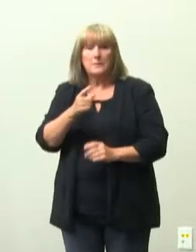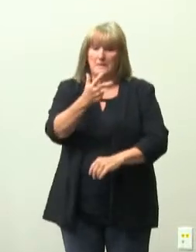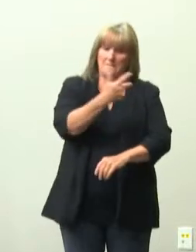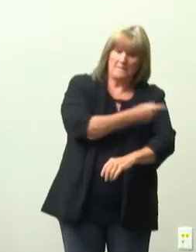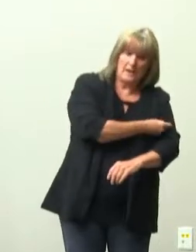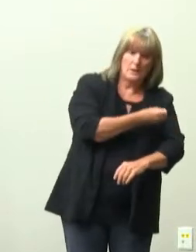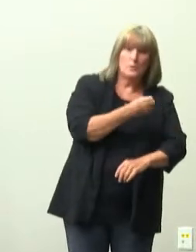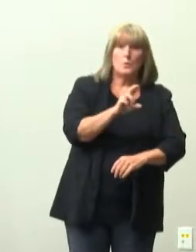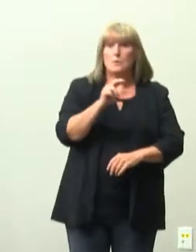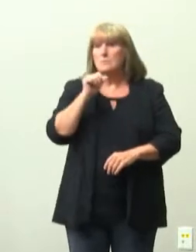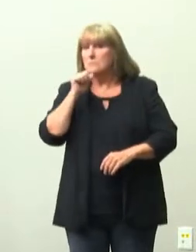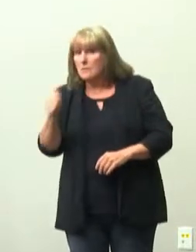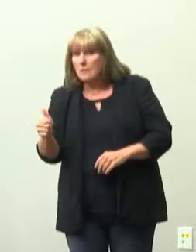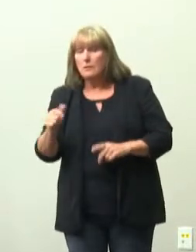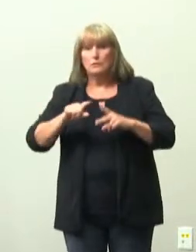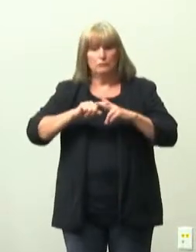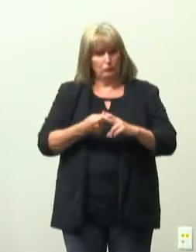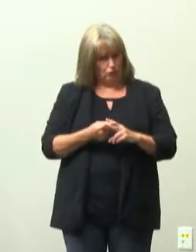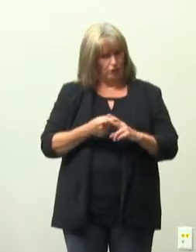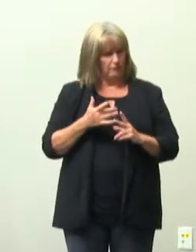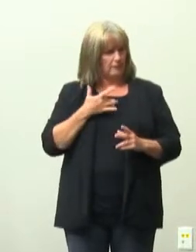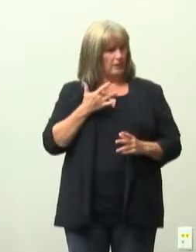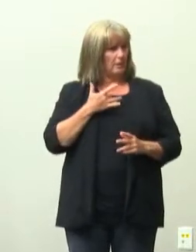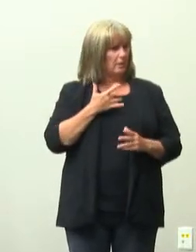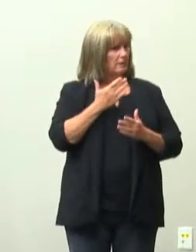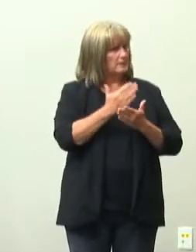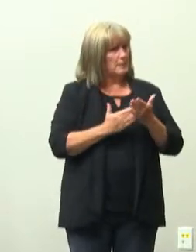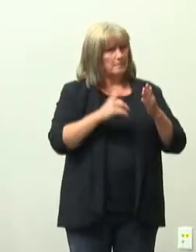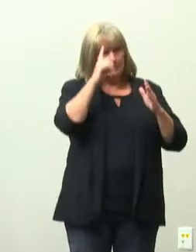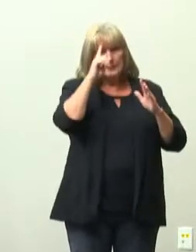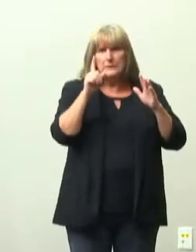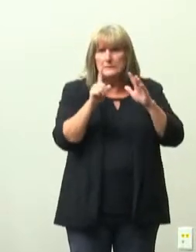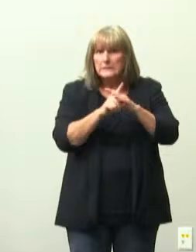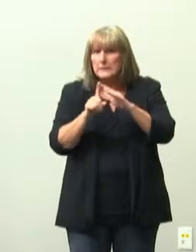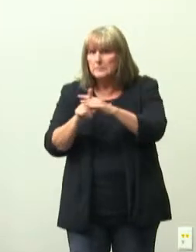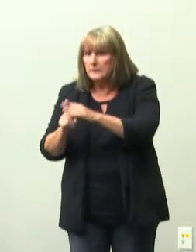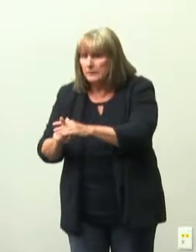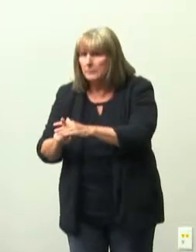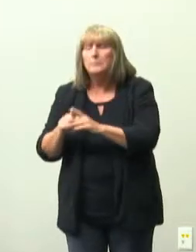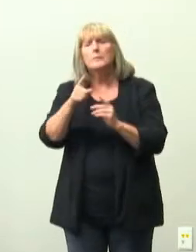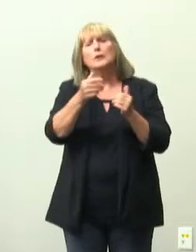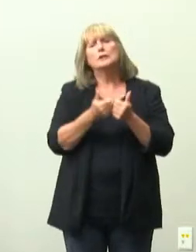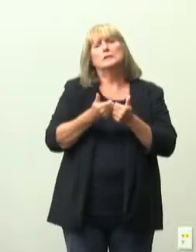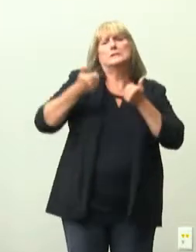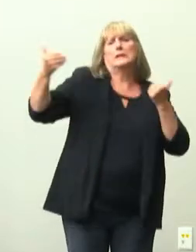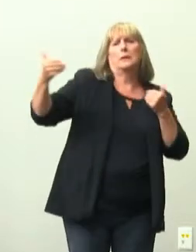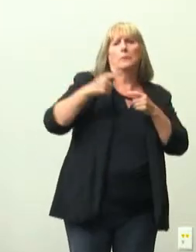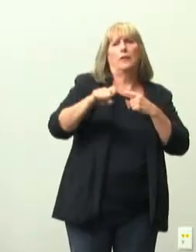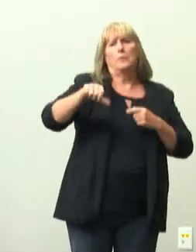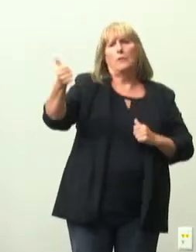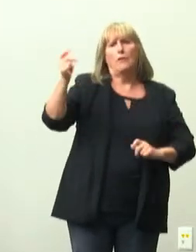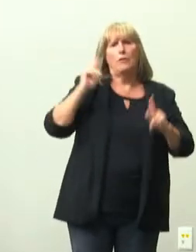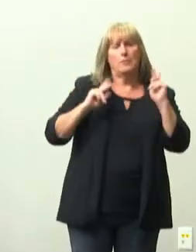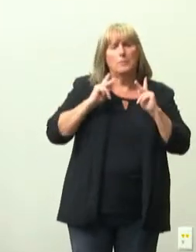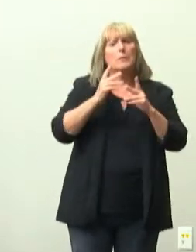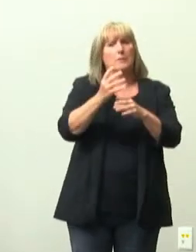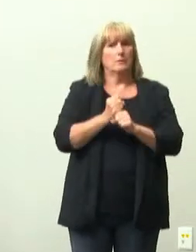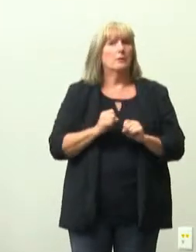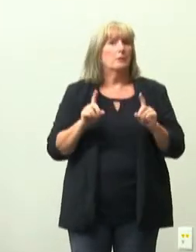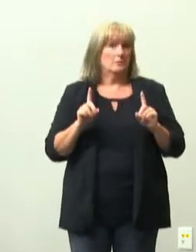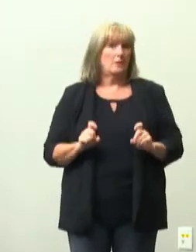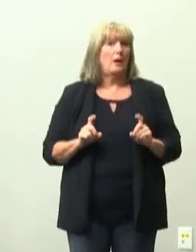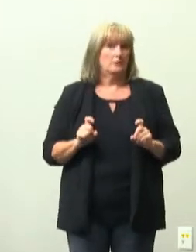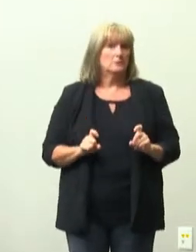or unvaccinated, if you start experiencing COVID-19 symptoms, separate yourself from others and get tested.